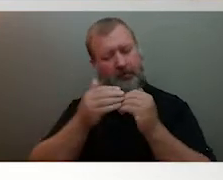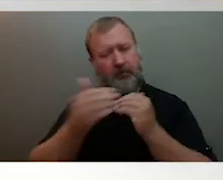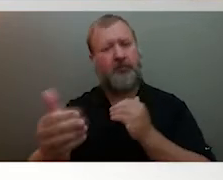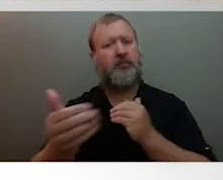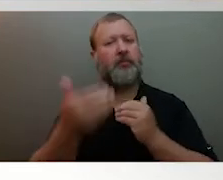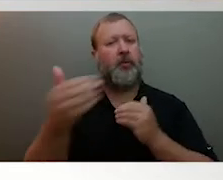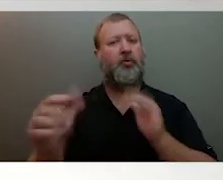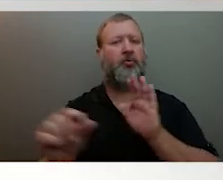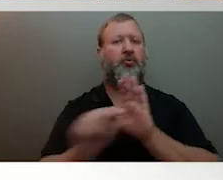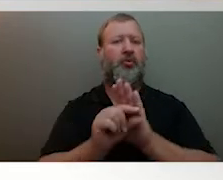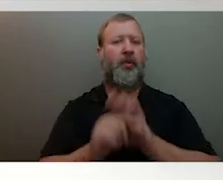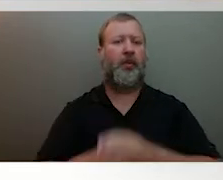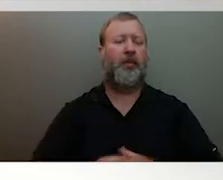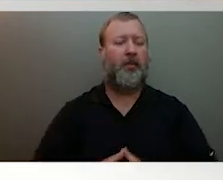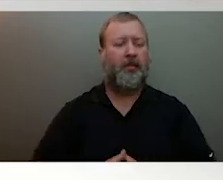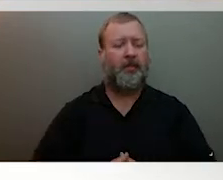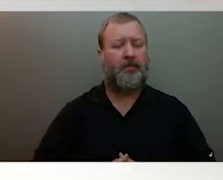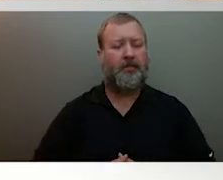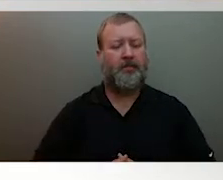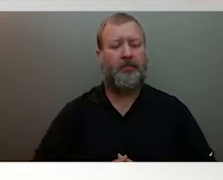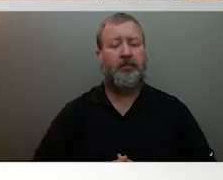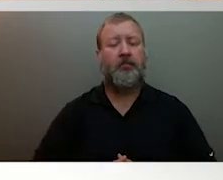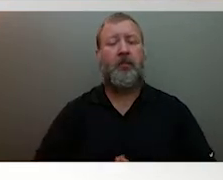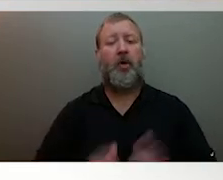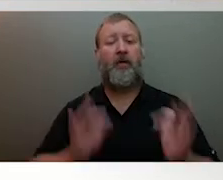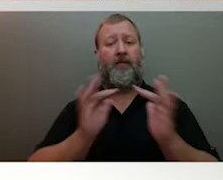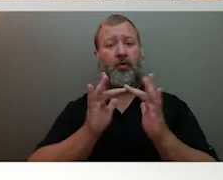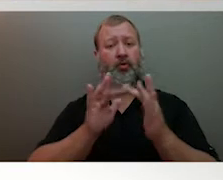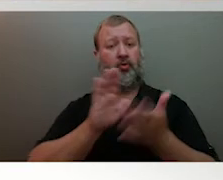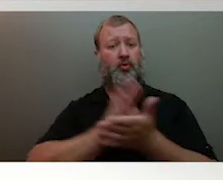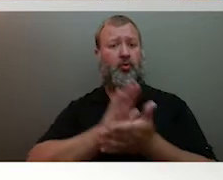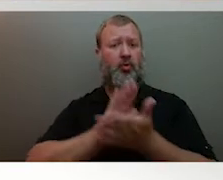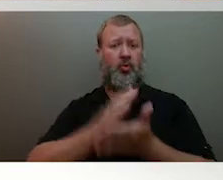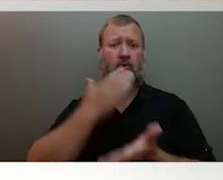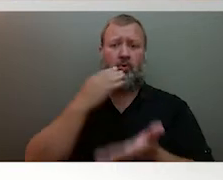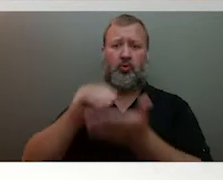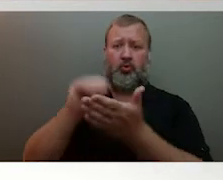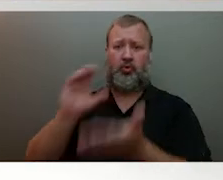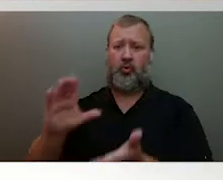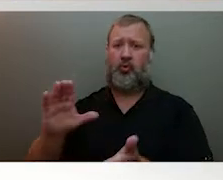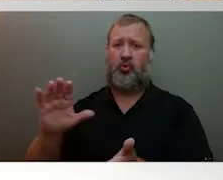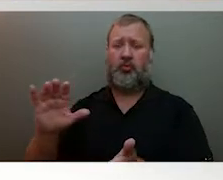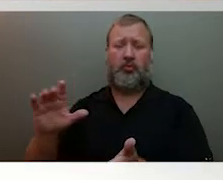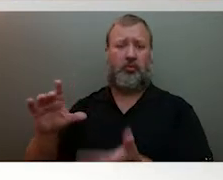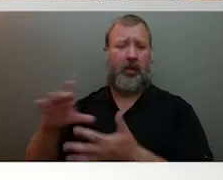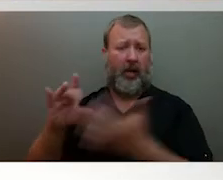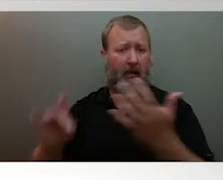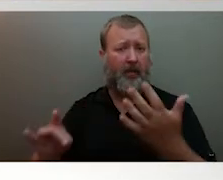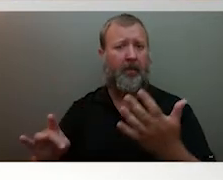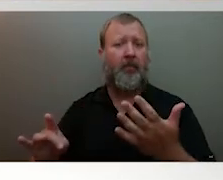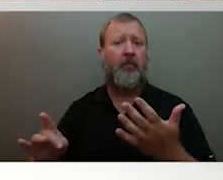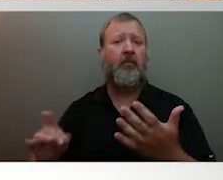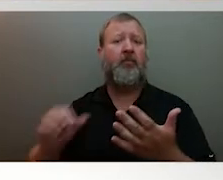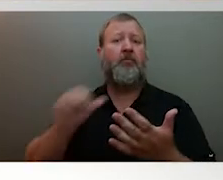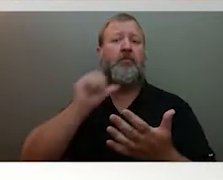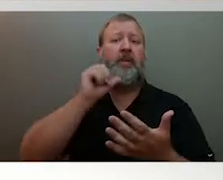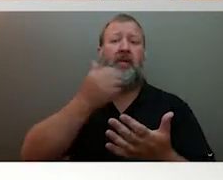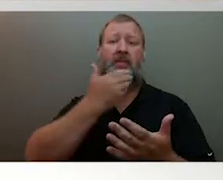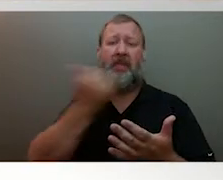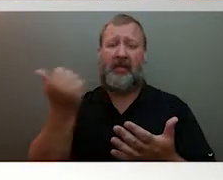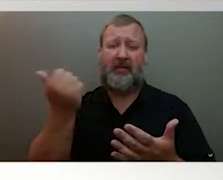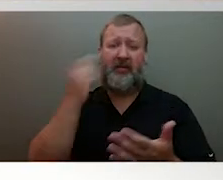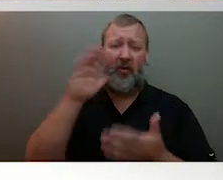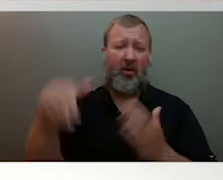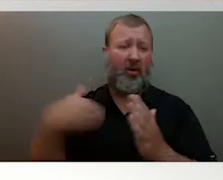the next grade. Virtual school. This is a good option for students on hospital homebound, but may not be the best option